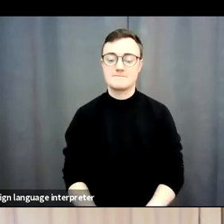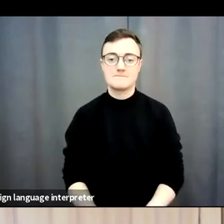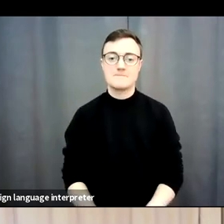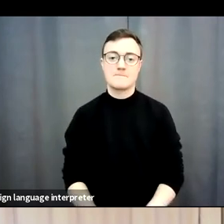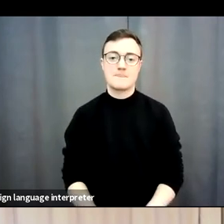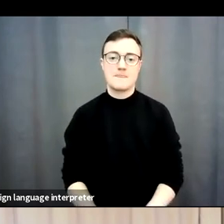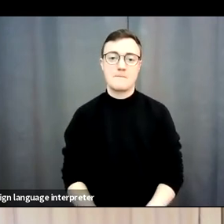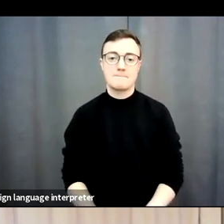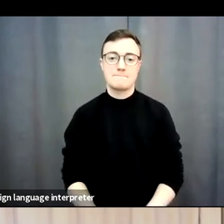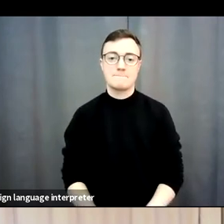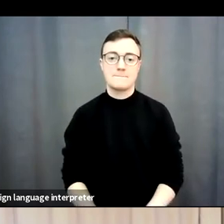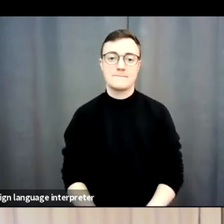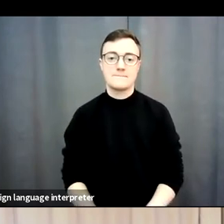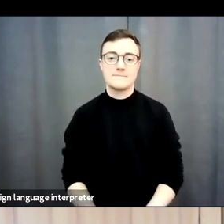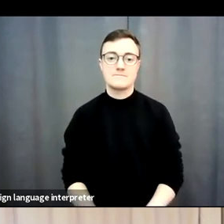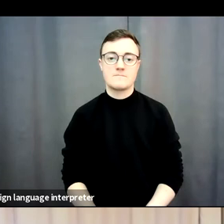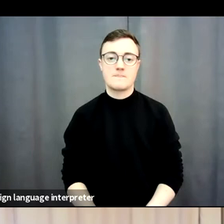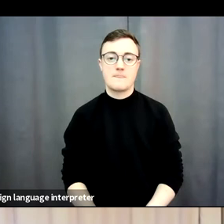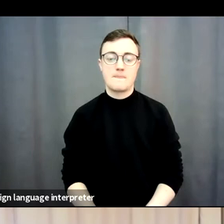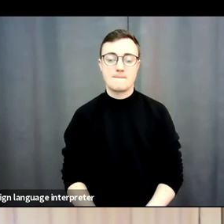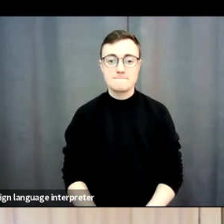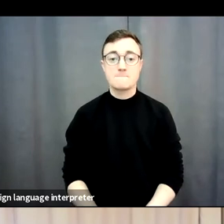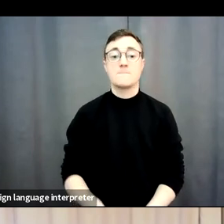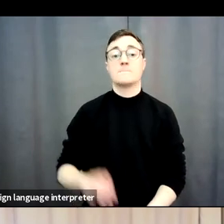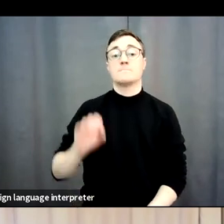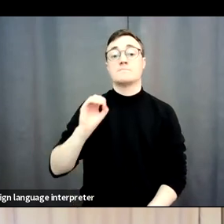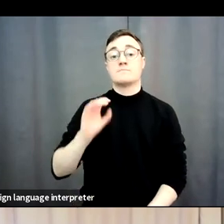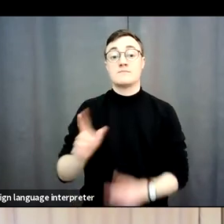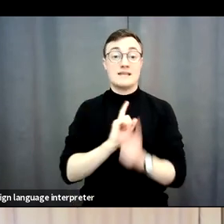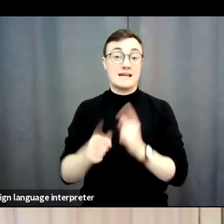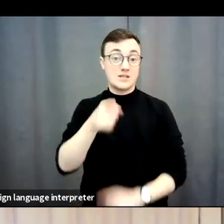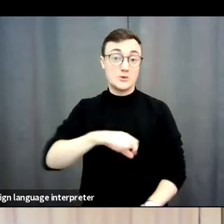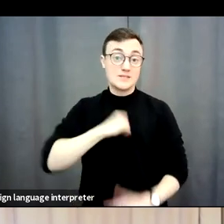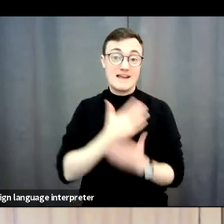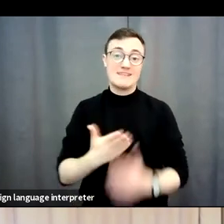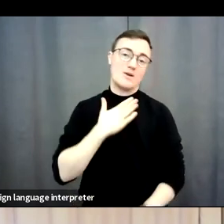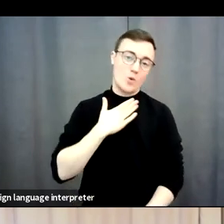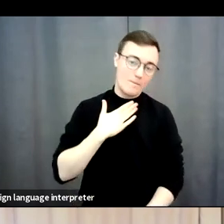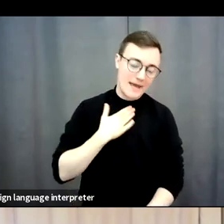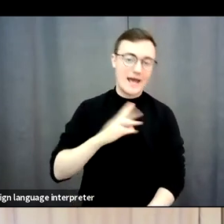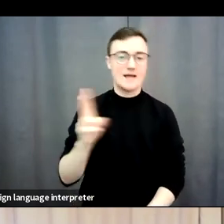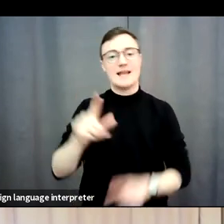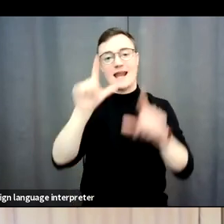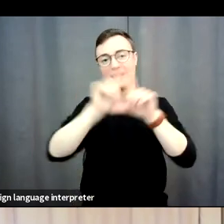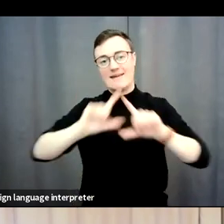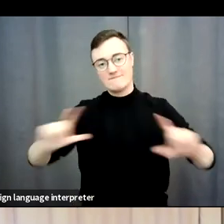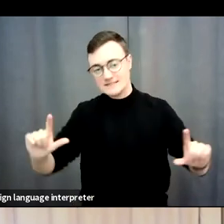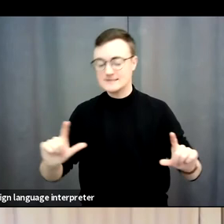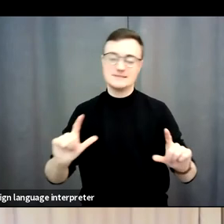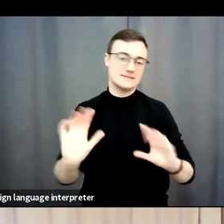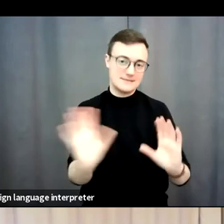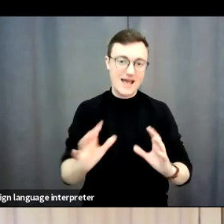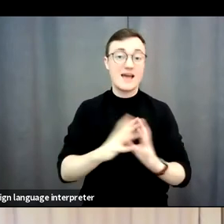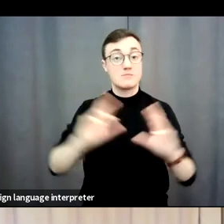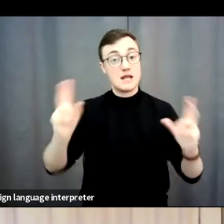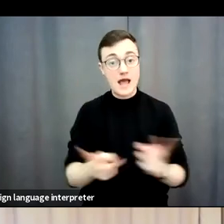you're not a speech therapist or a linguist or something like that, you can read